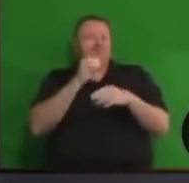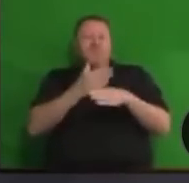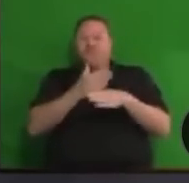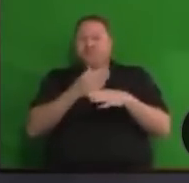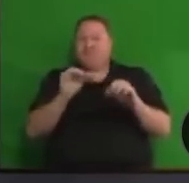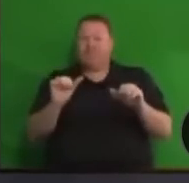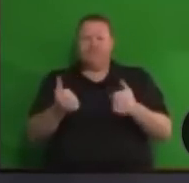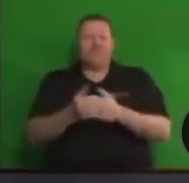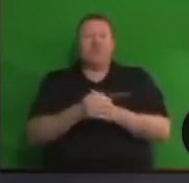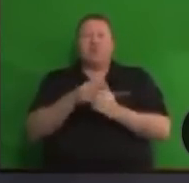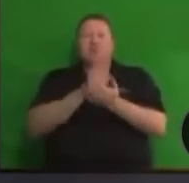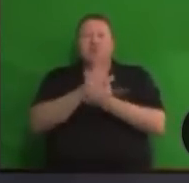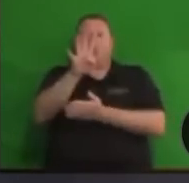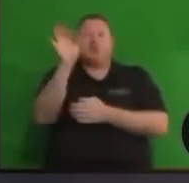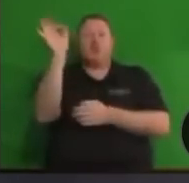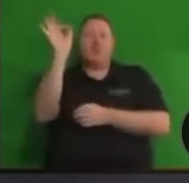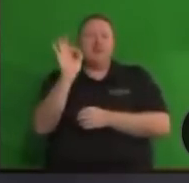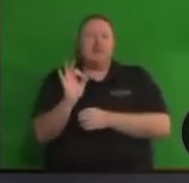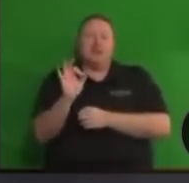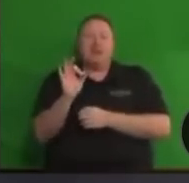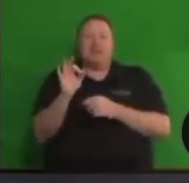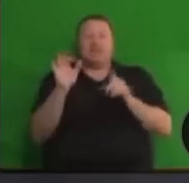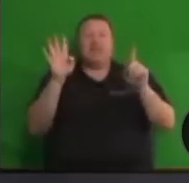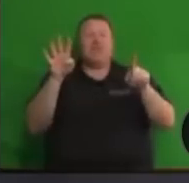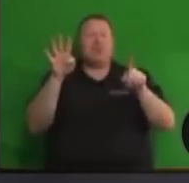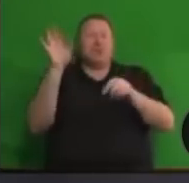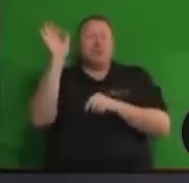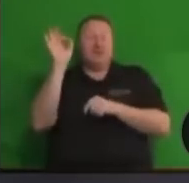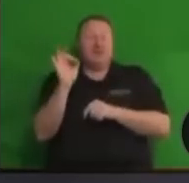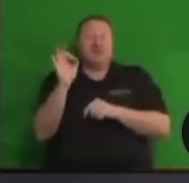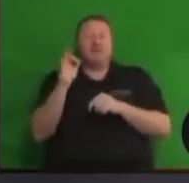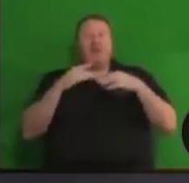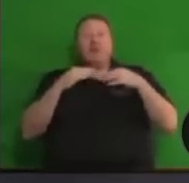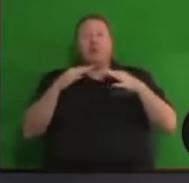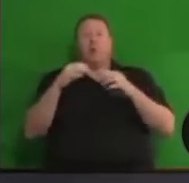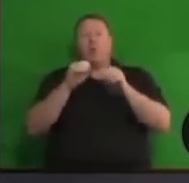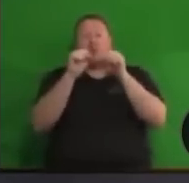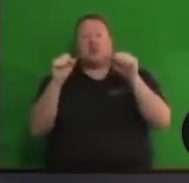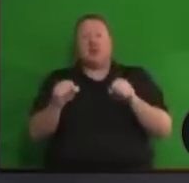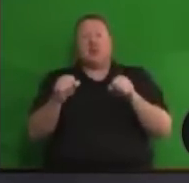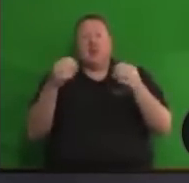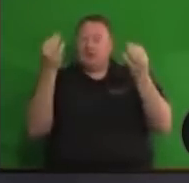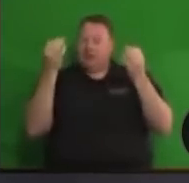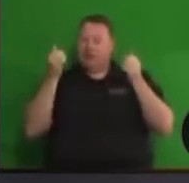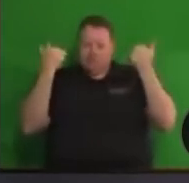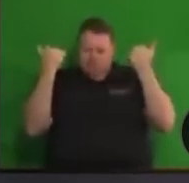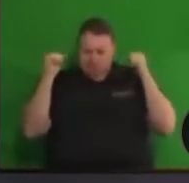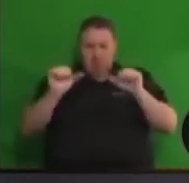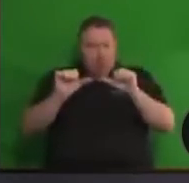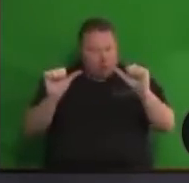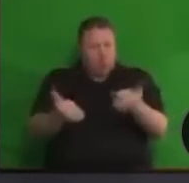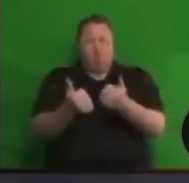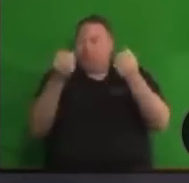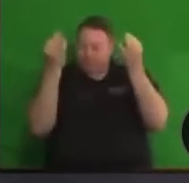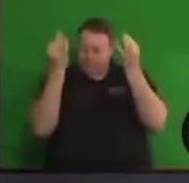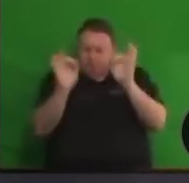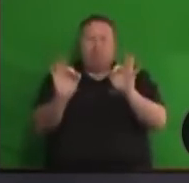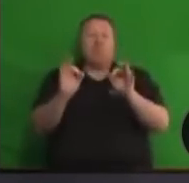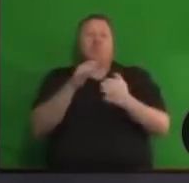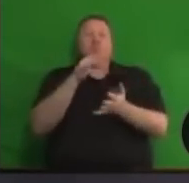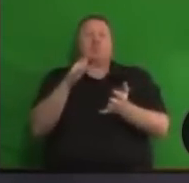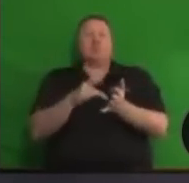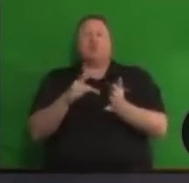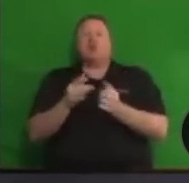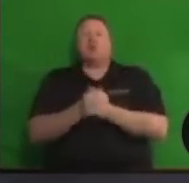Only 14% of our water treatment systems are in good or excellent condition, which is the basic